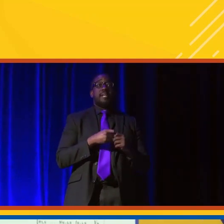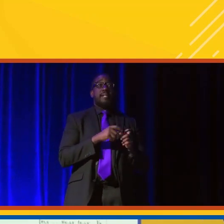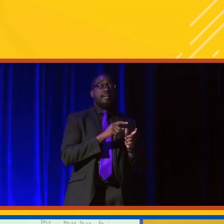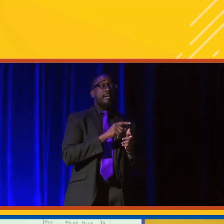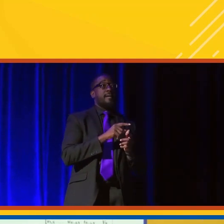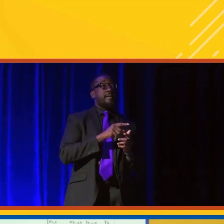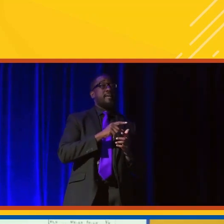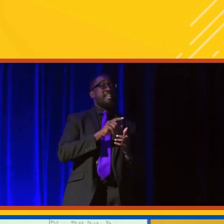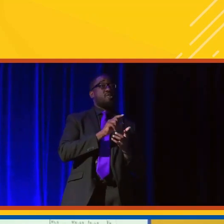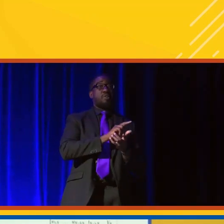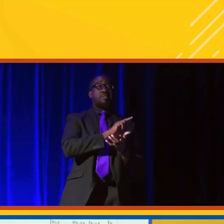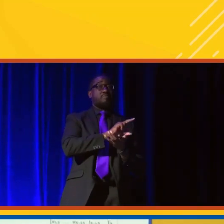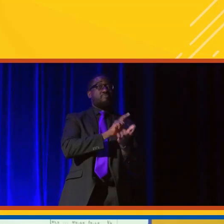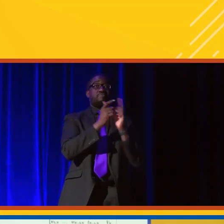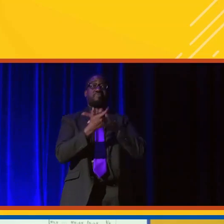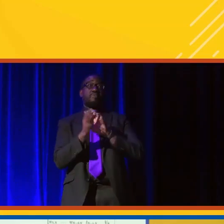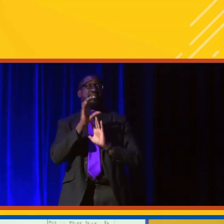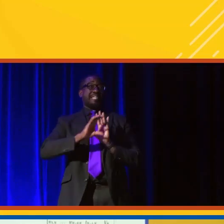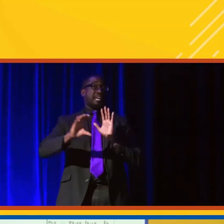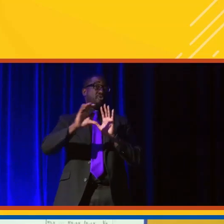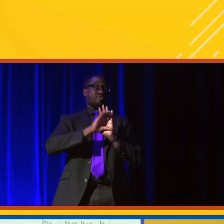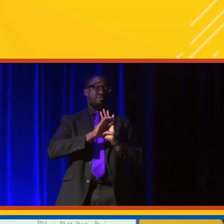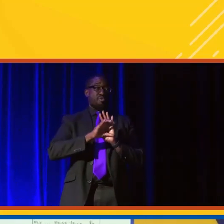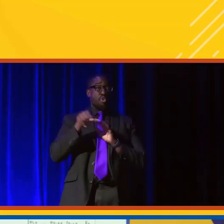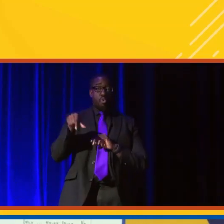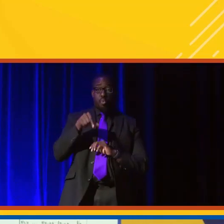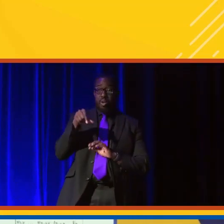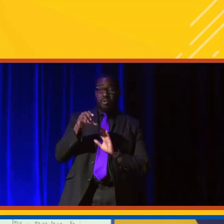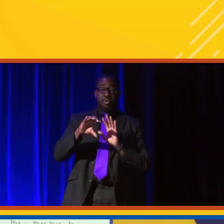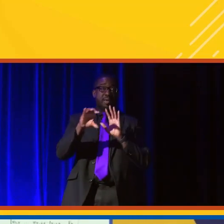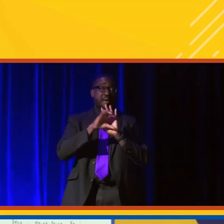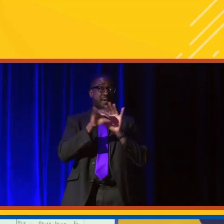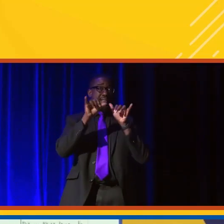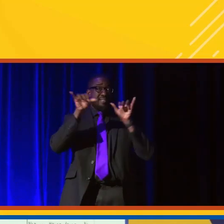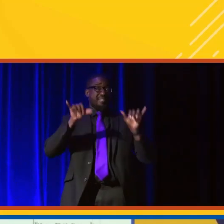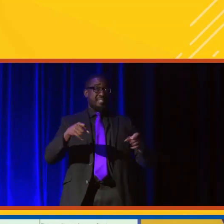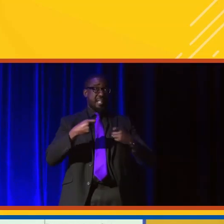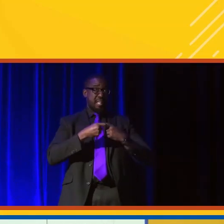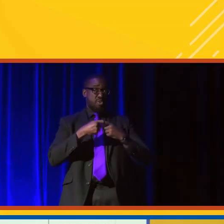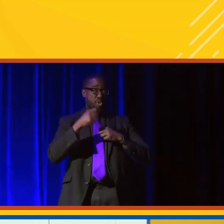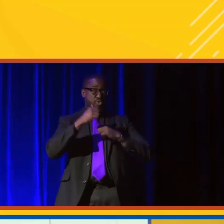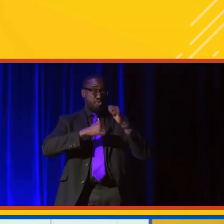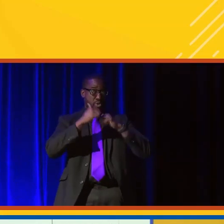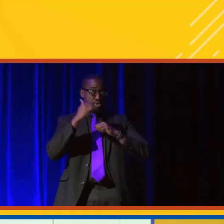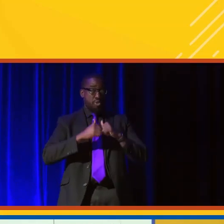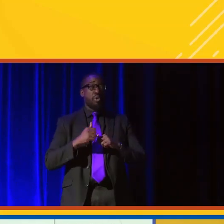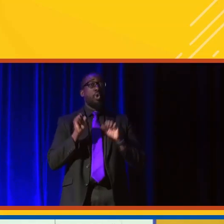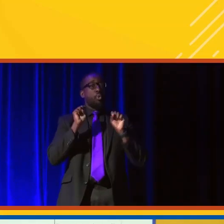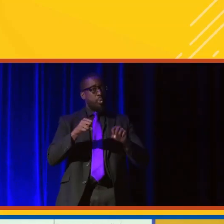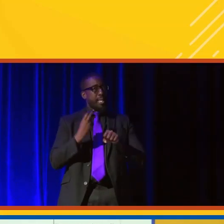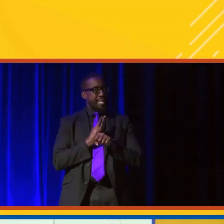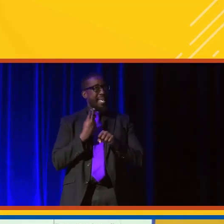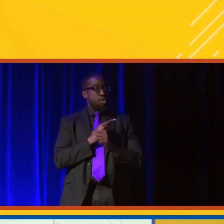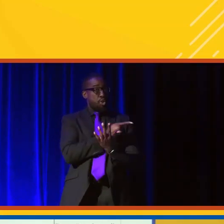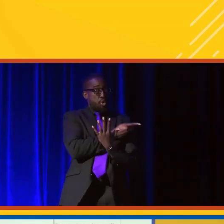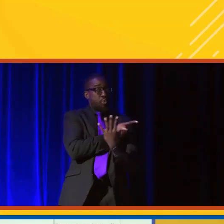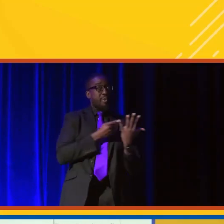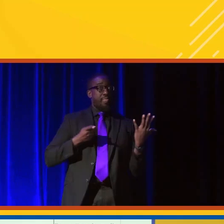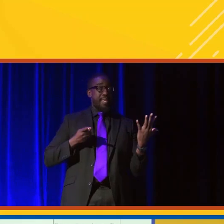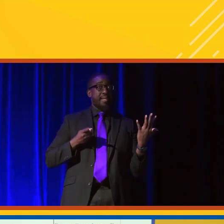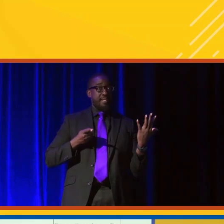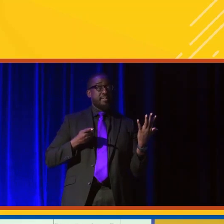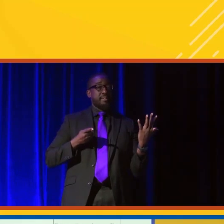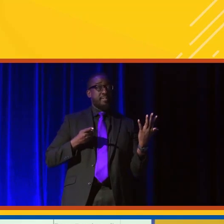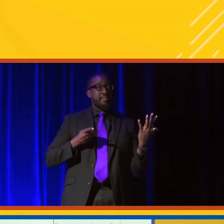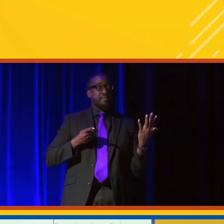simply characterizations, quantitative characterizations of a system's electronic structure. And we can use these